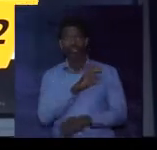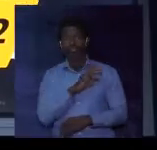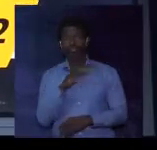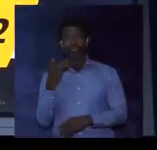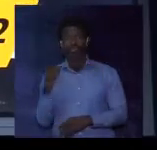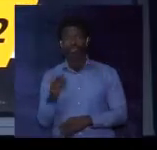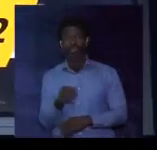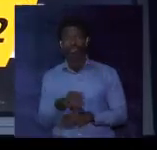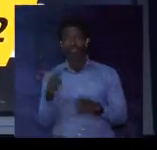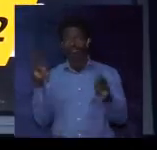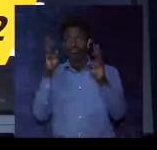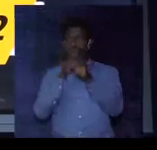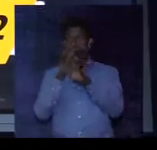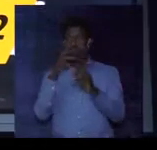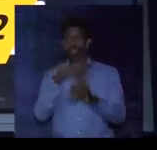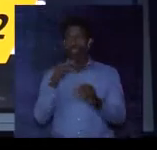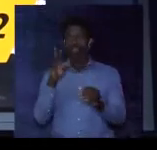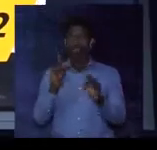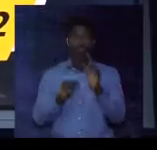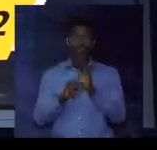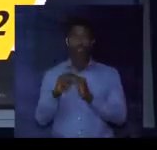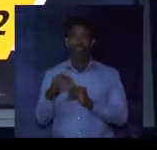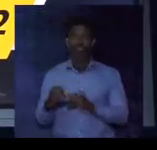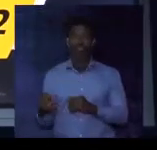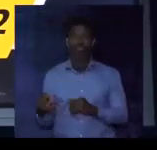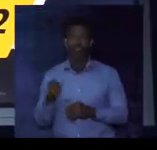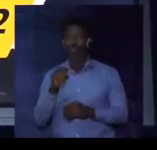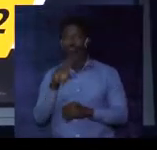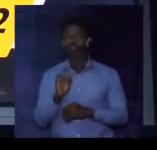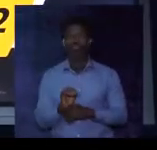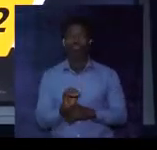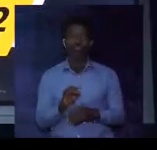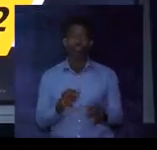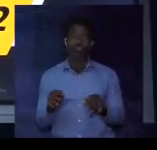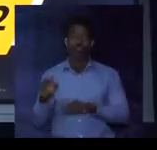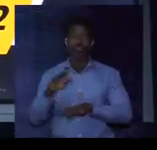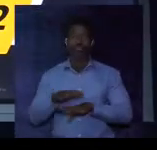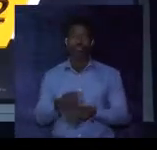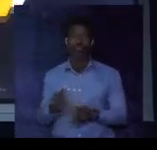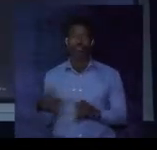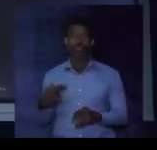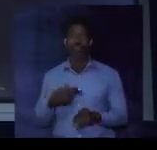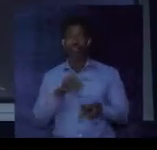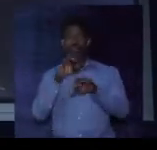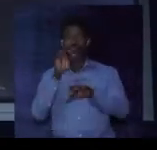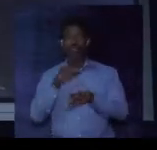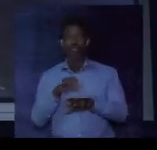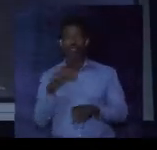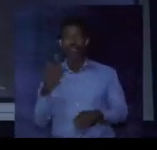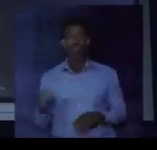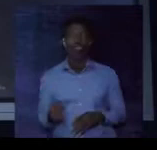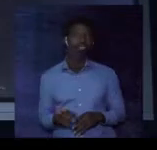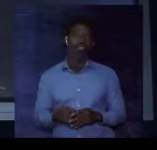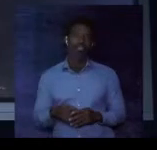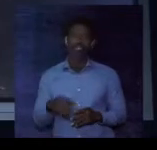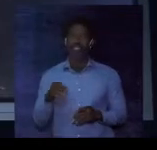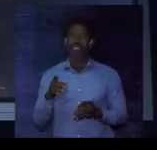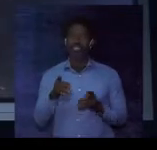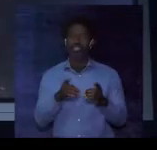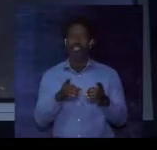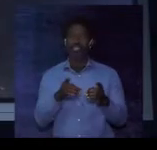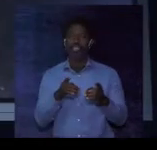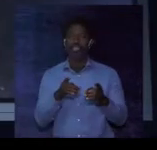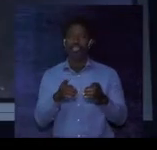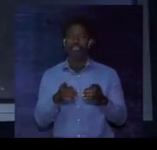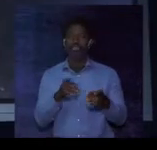components of weather and their measuring instruments. So, moving on, let's look at the definition